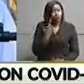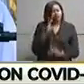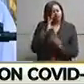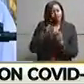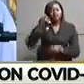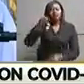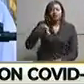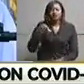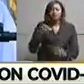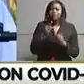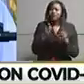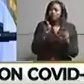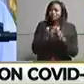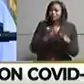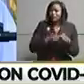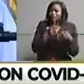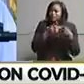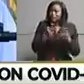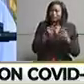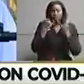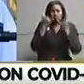But as I told you at the beginning,